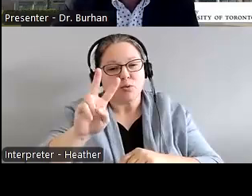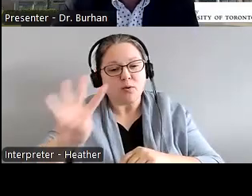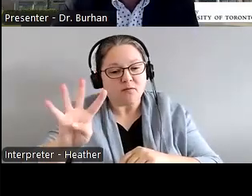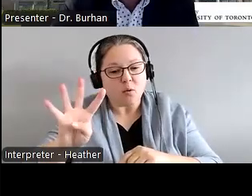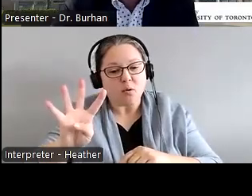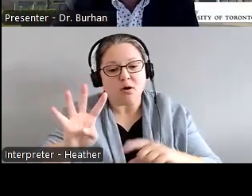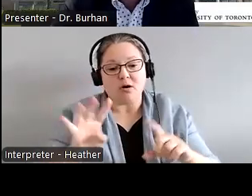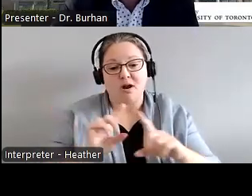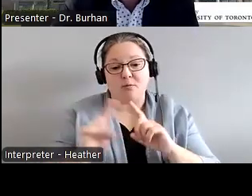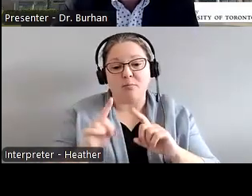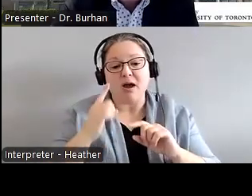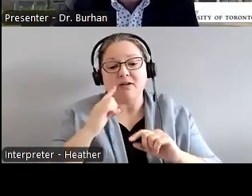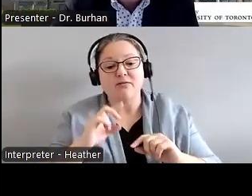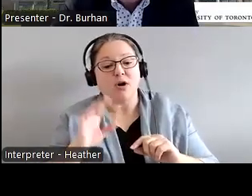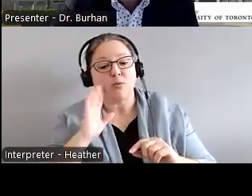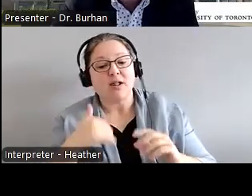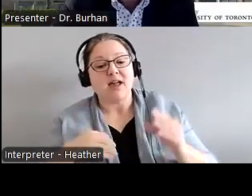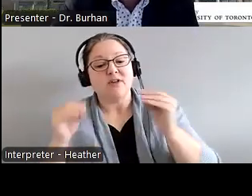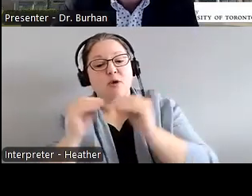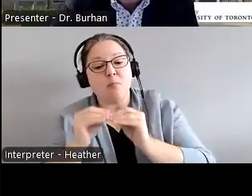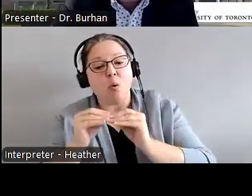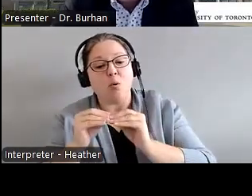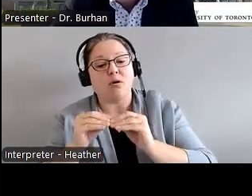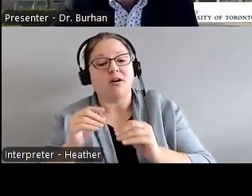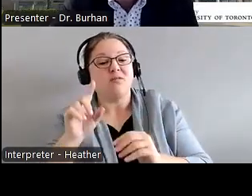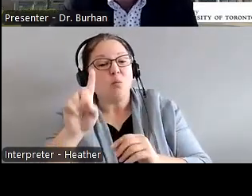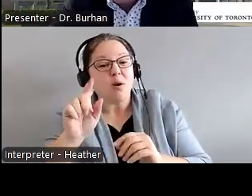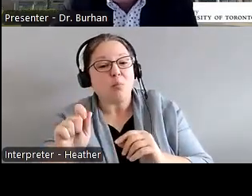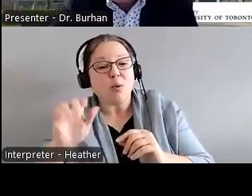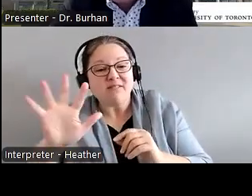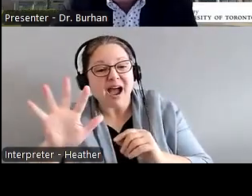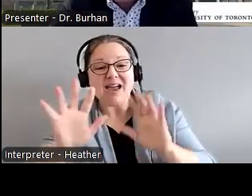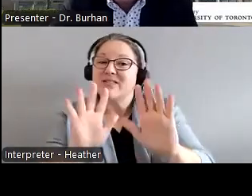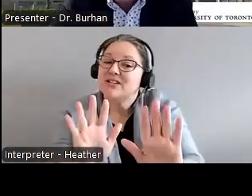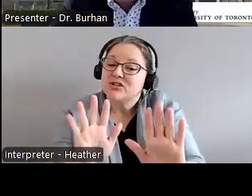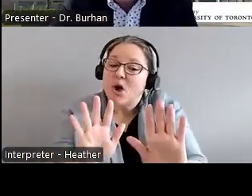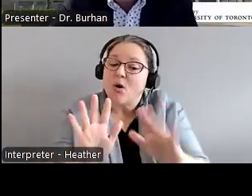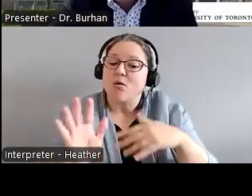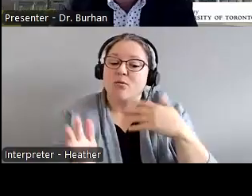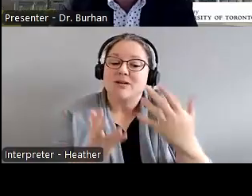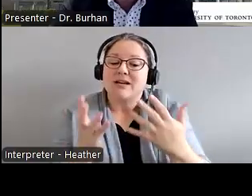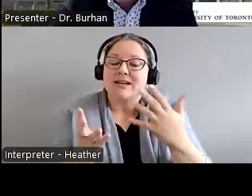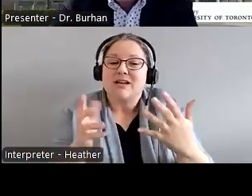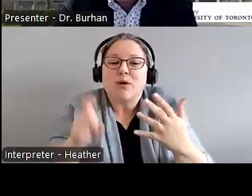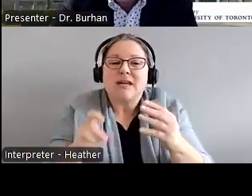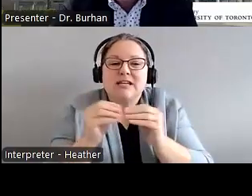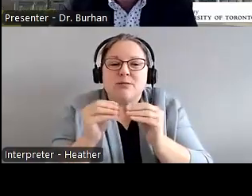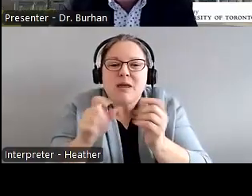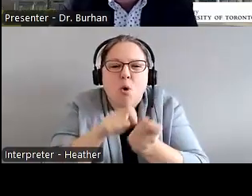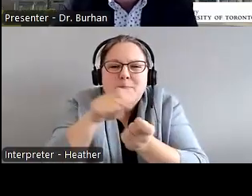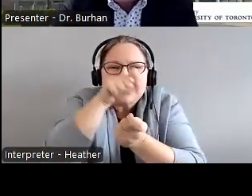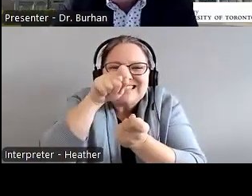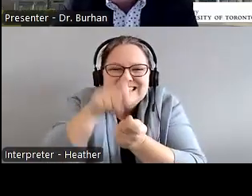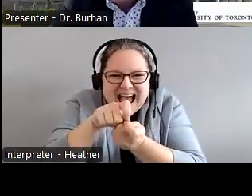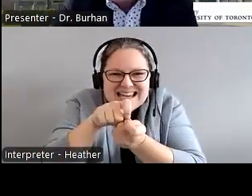prefrontal cortex low frequency has even a higher effect size of 1.5. So there's a promise from it, but we still need to be more precise and find